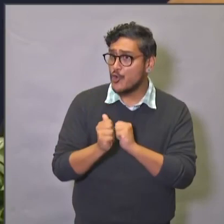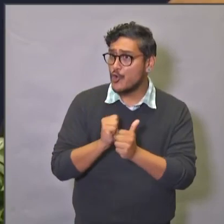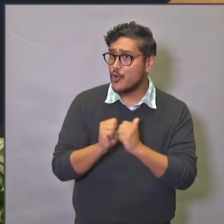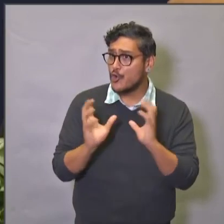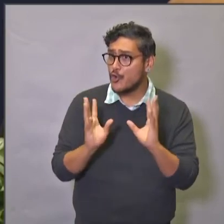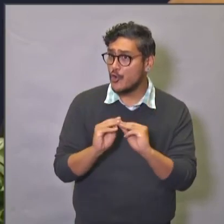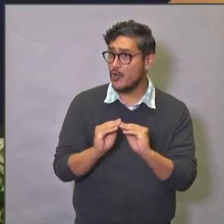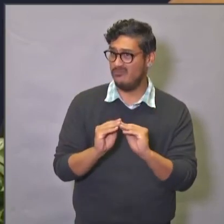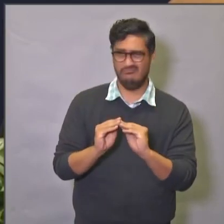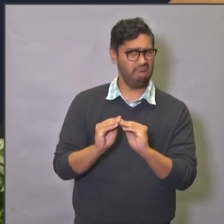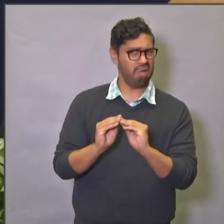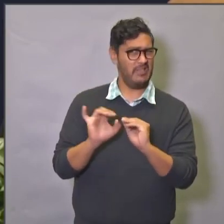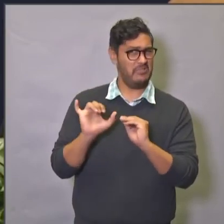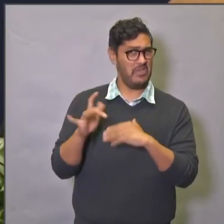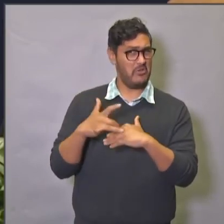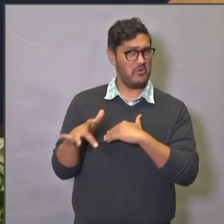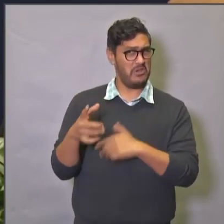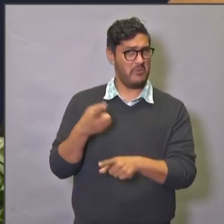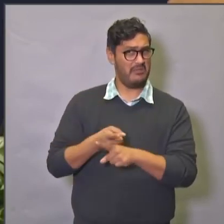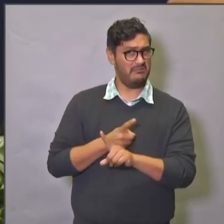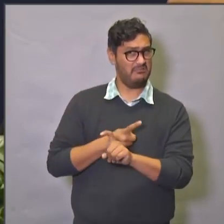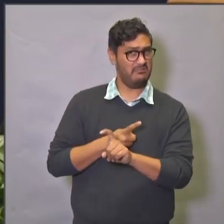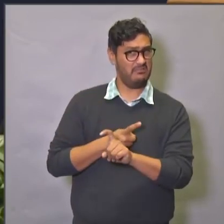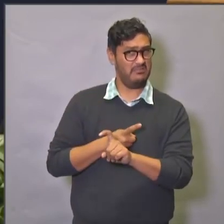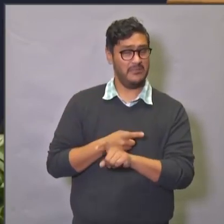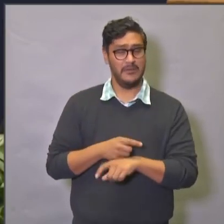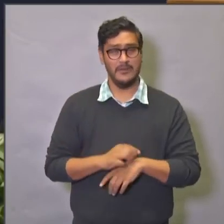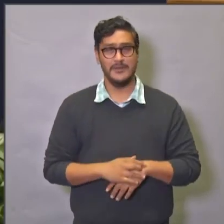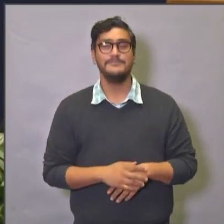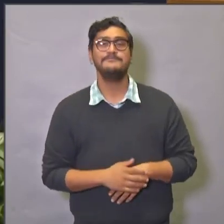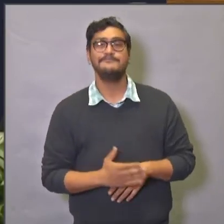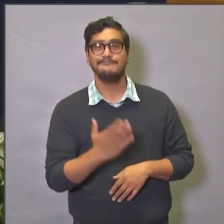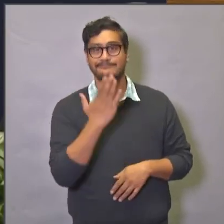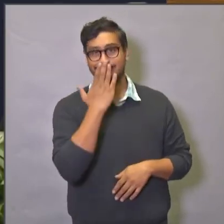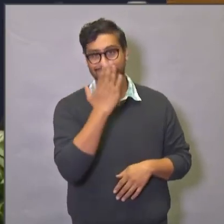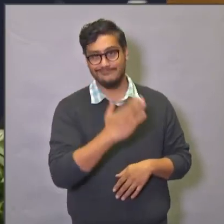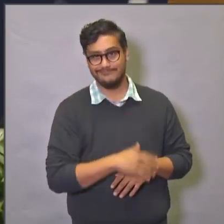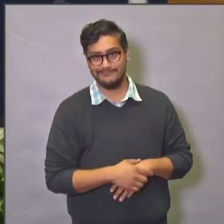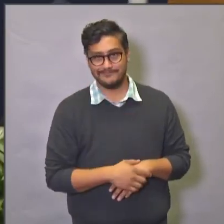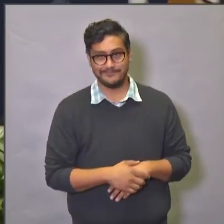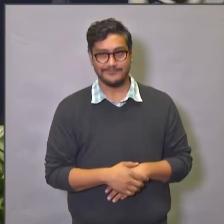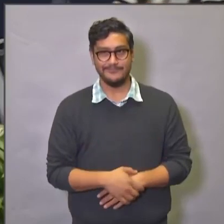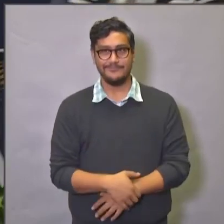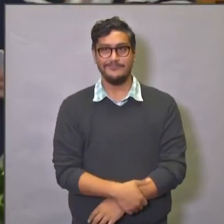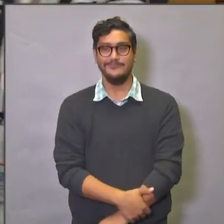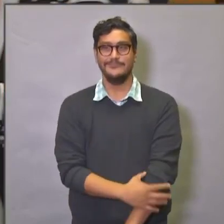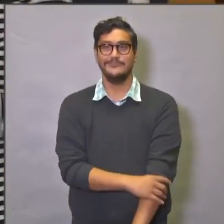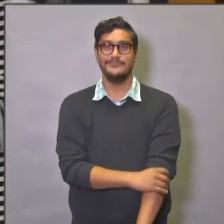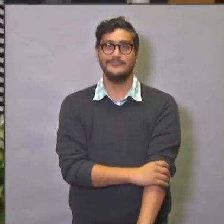a little premature? Thank you. Thank you, Patrick. Dr. Ferrer?